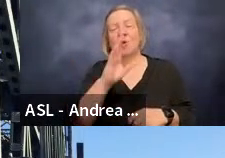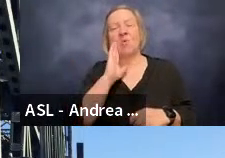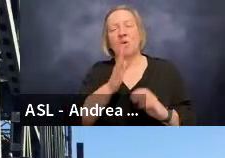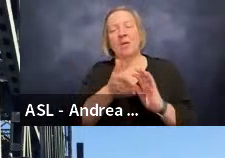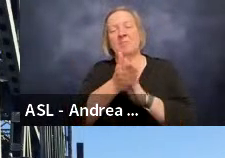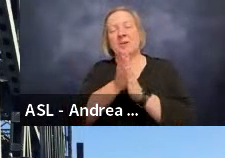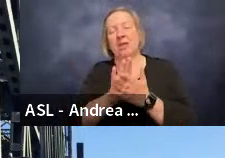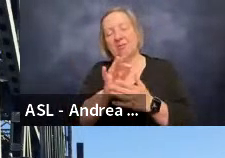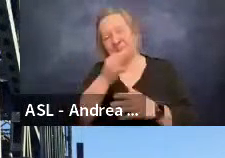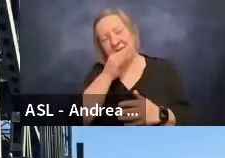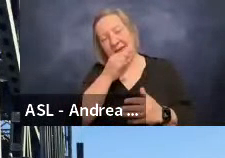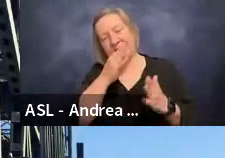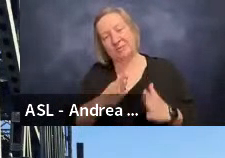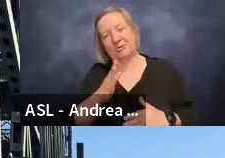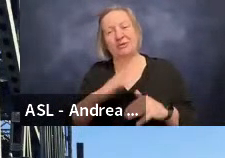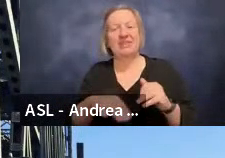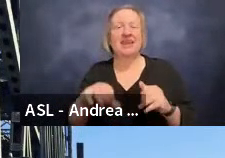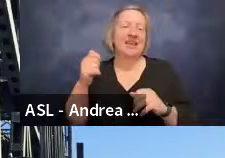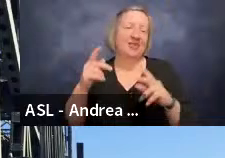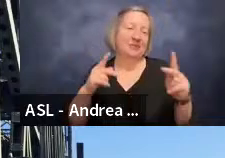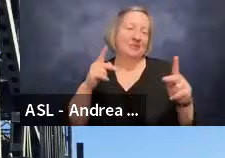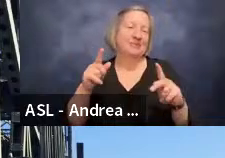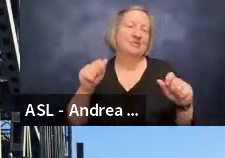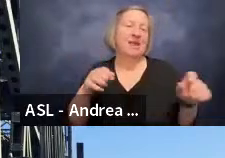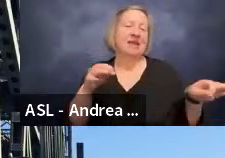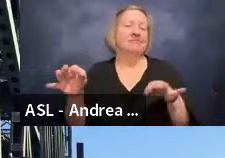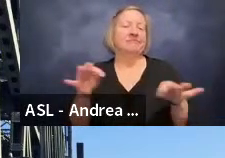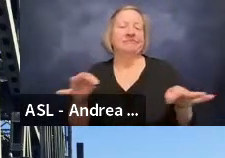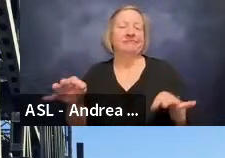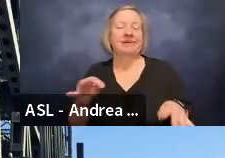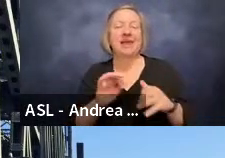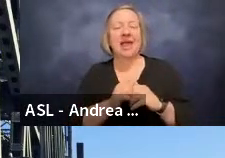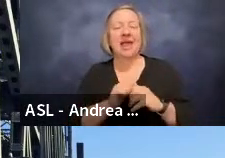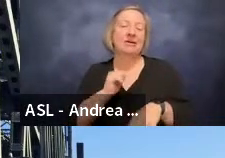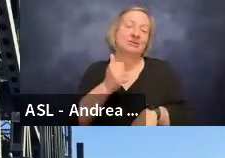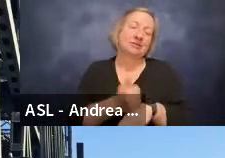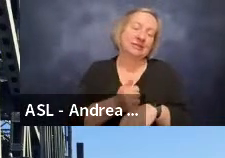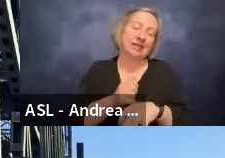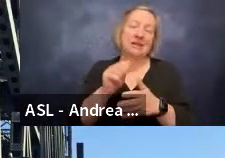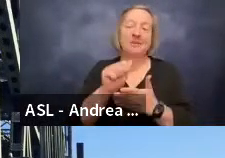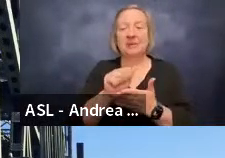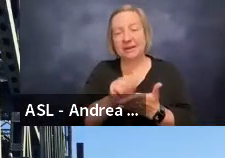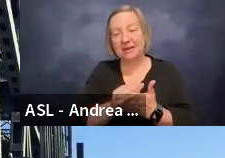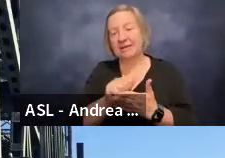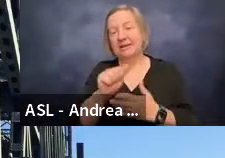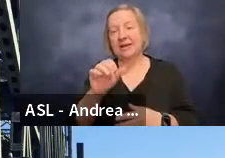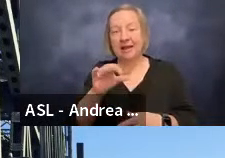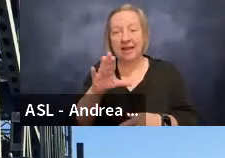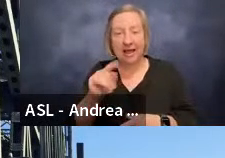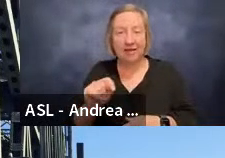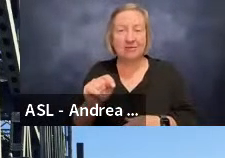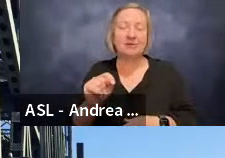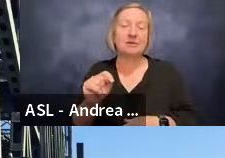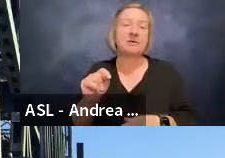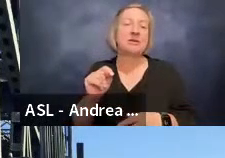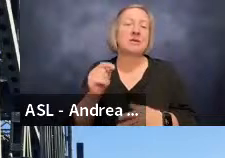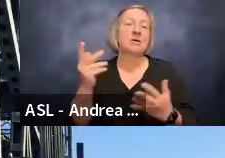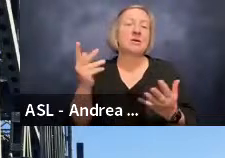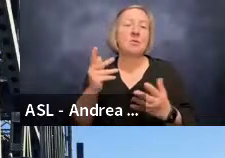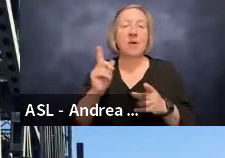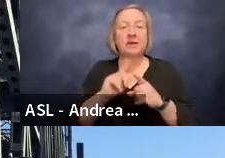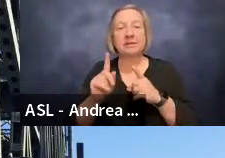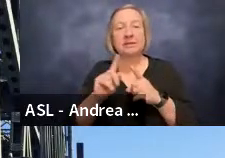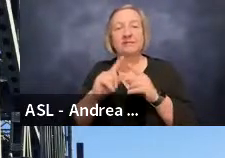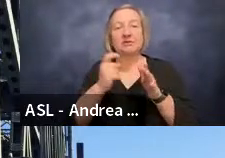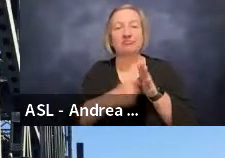rest of the community, so that you can talk to folks about how to set up an account and what the different